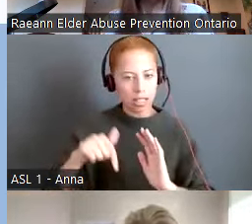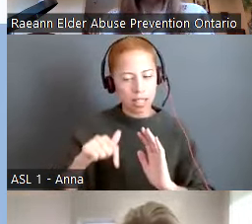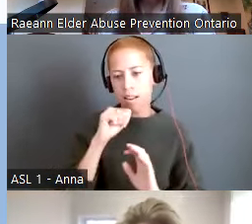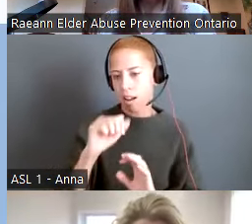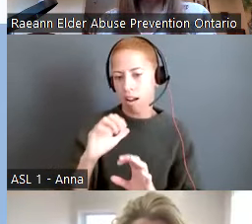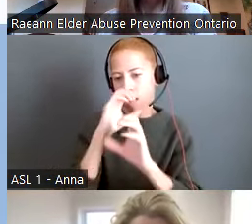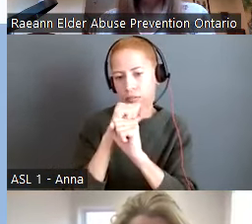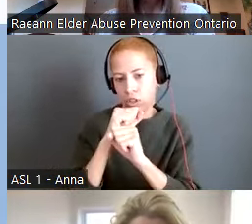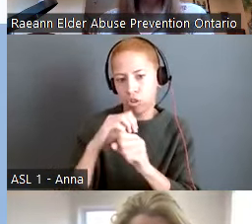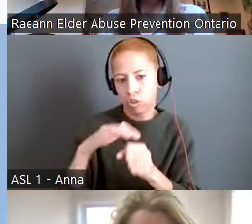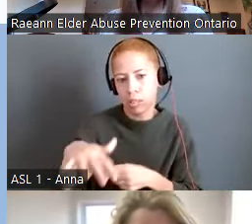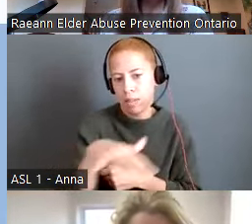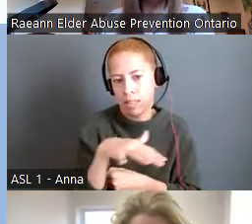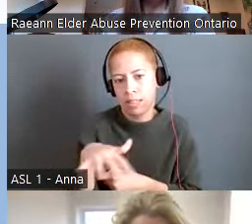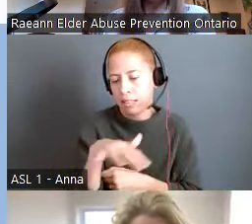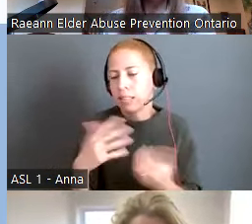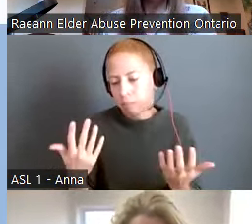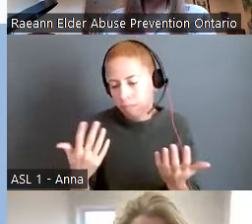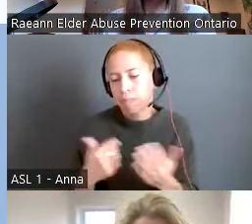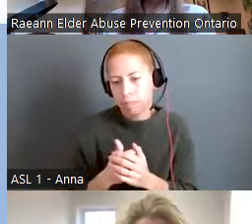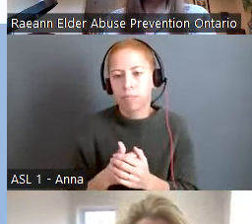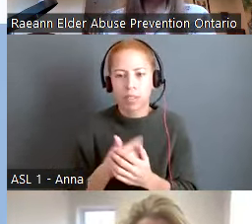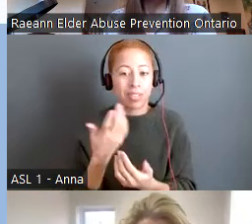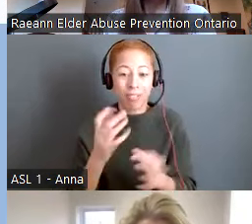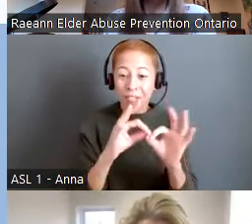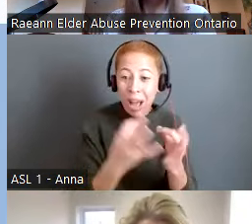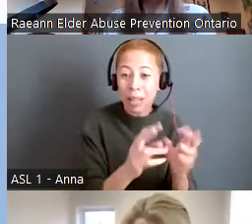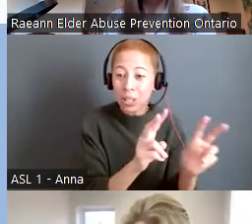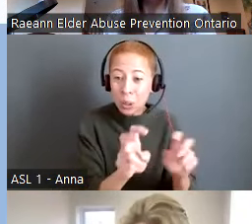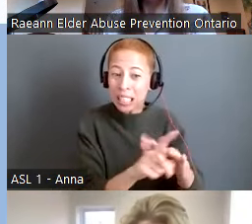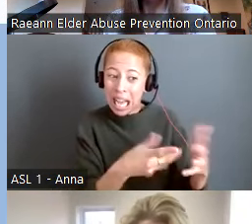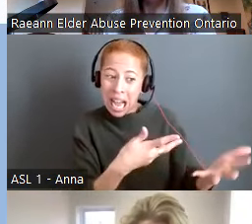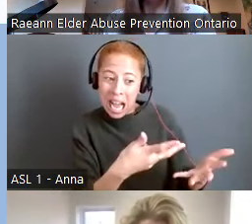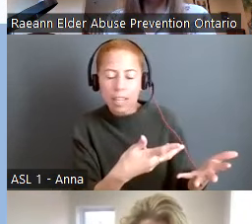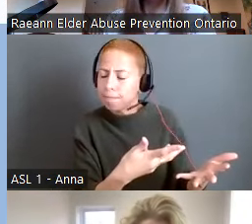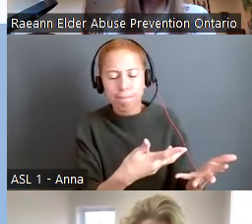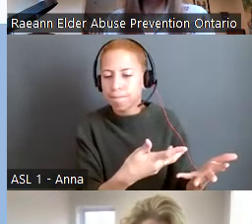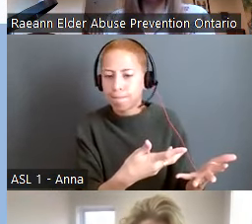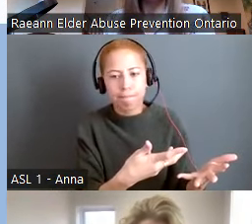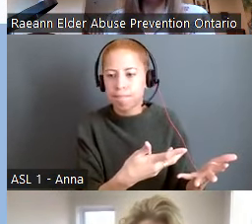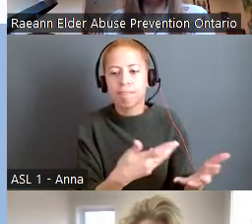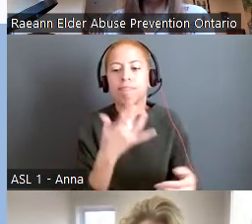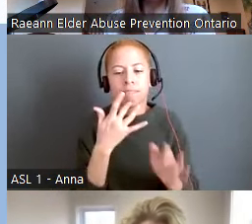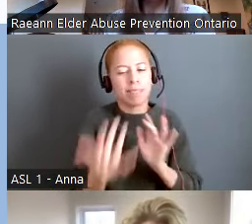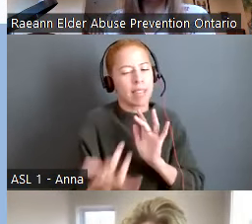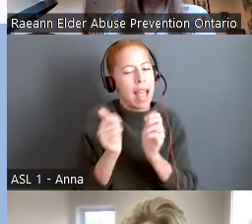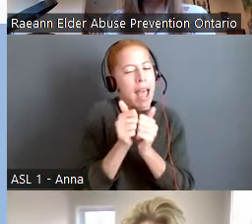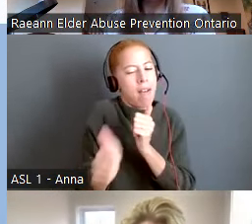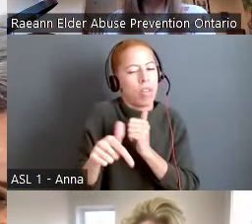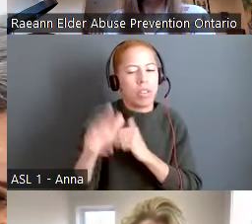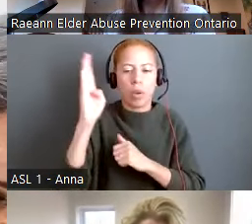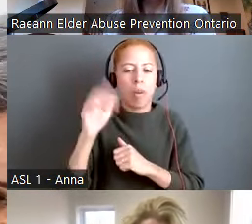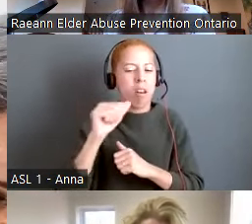or something, we can assist that further offline to make sure that you get the support that you need.